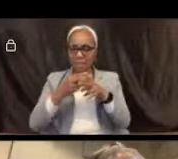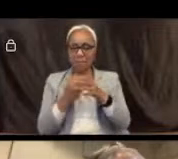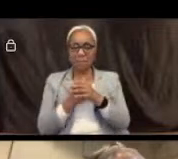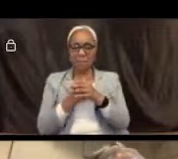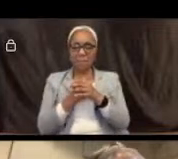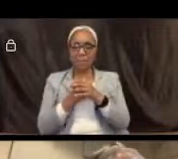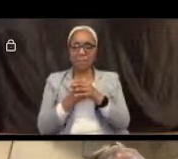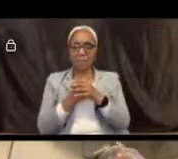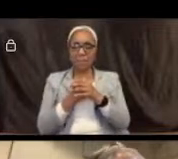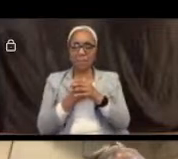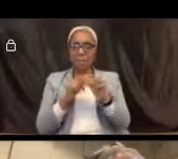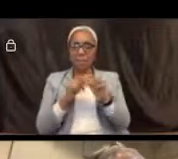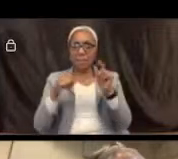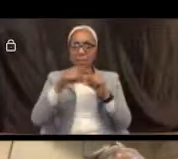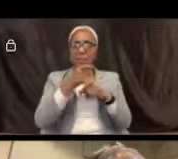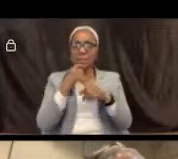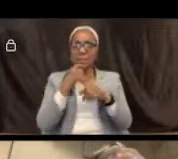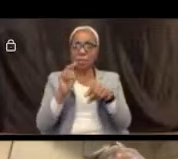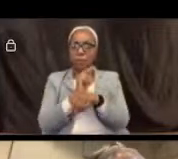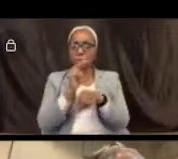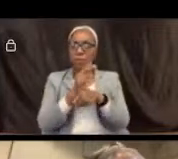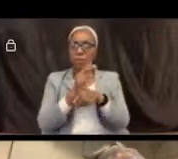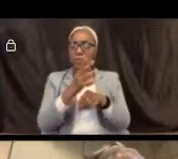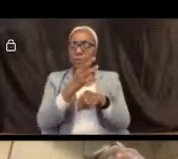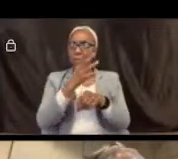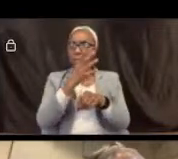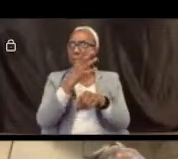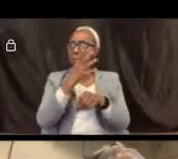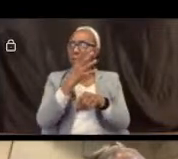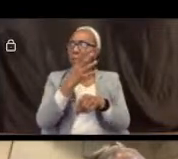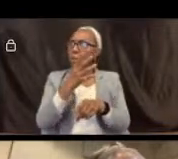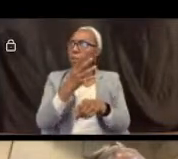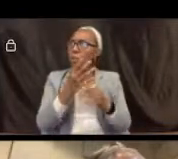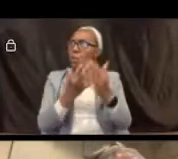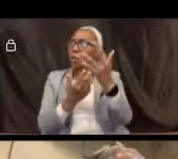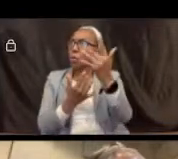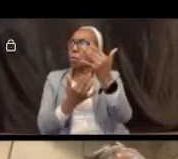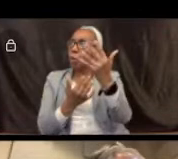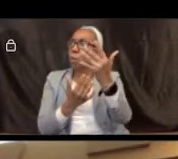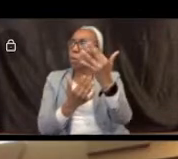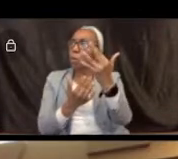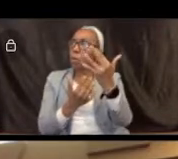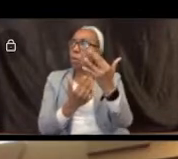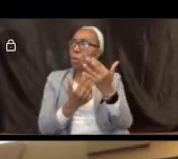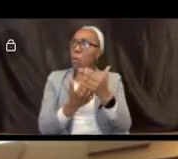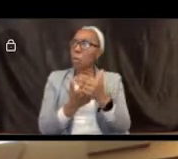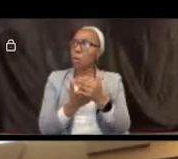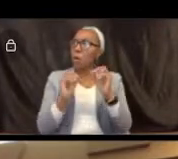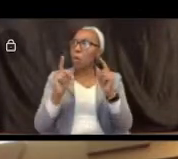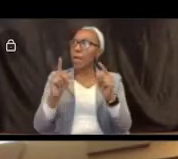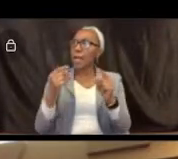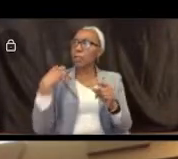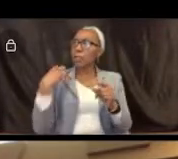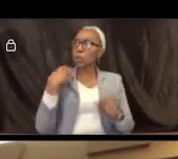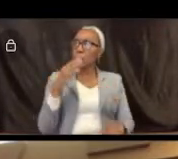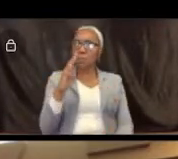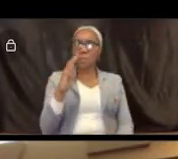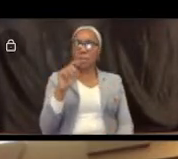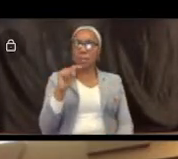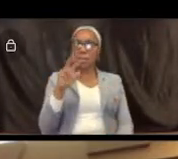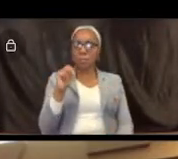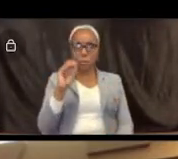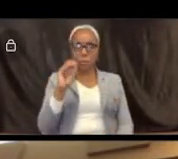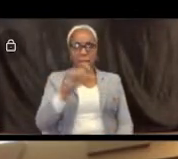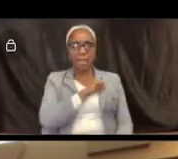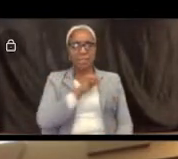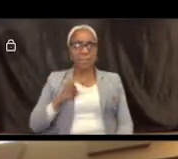have. They said they use their mother's name. Whoa. Chairman Benton, Yes. this is your staff attorney.